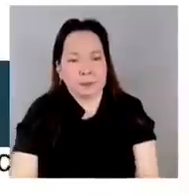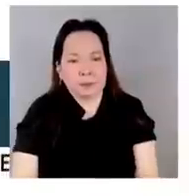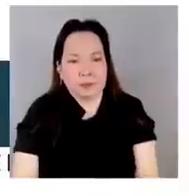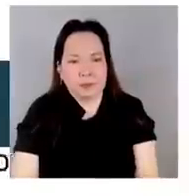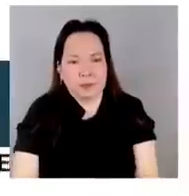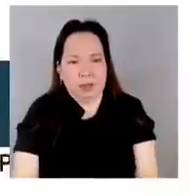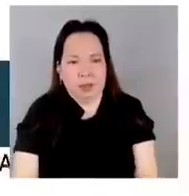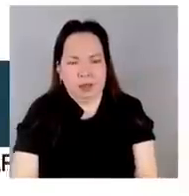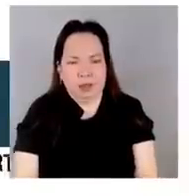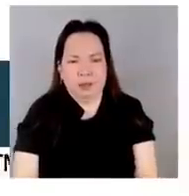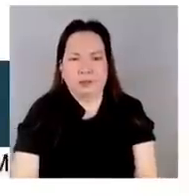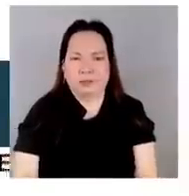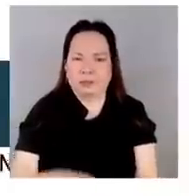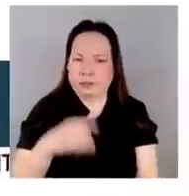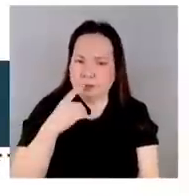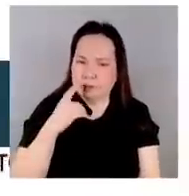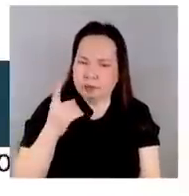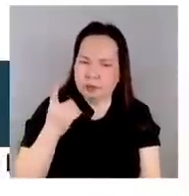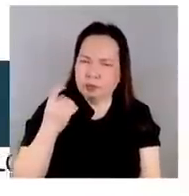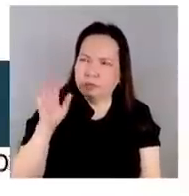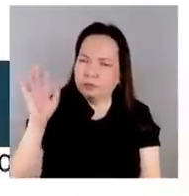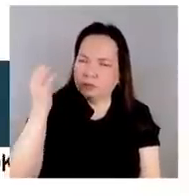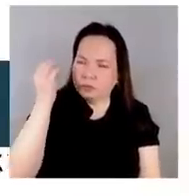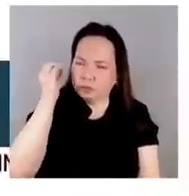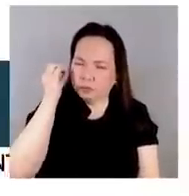has been said by a former